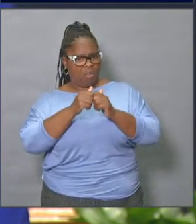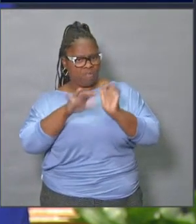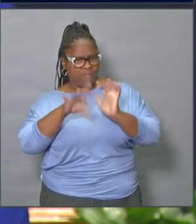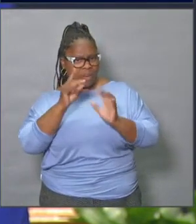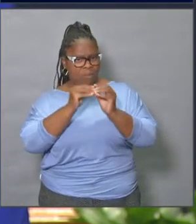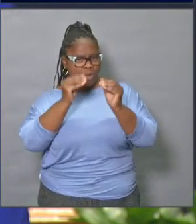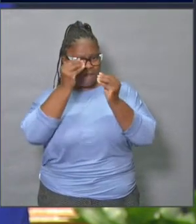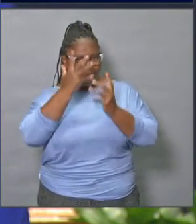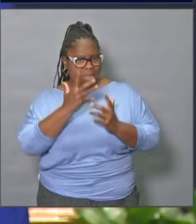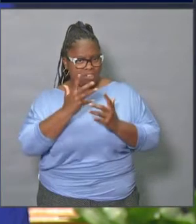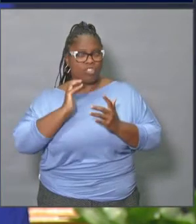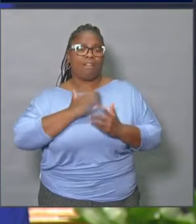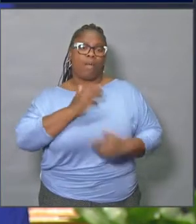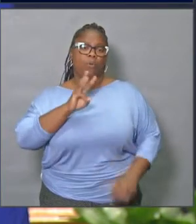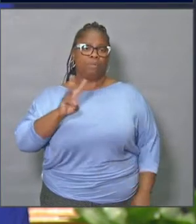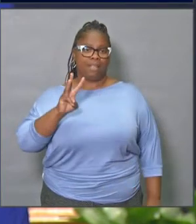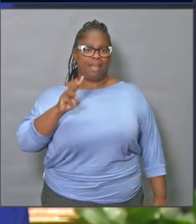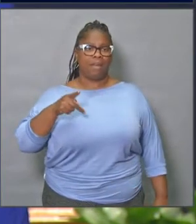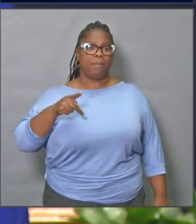website,